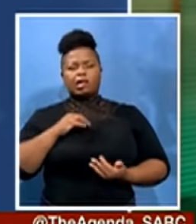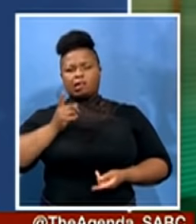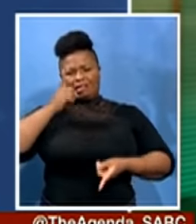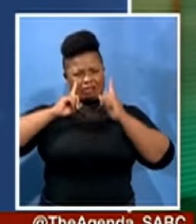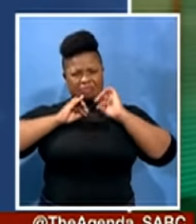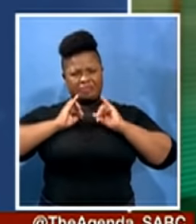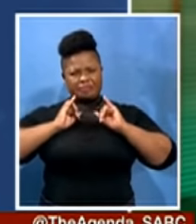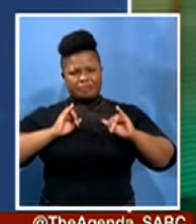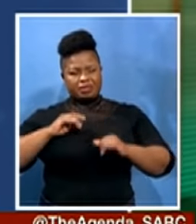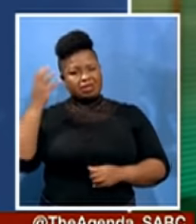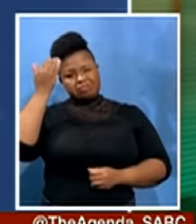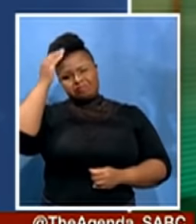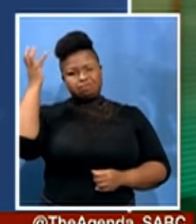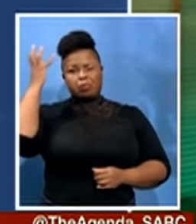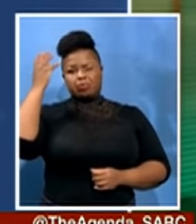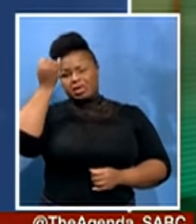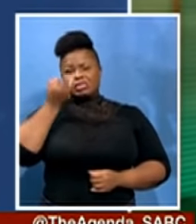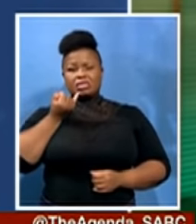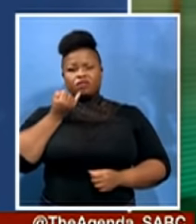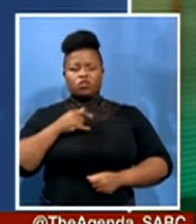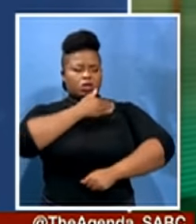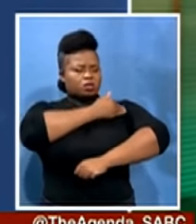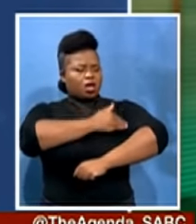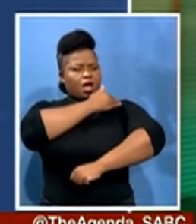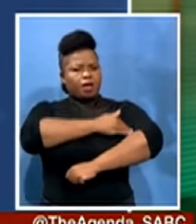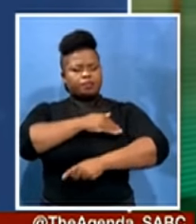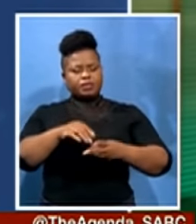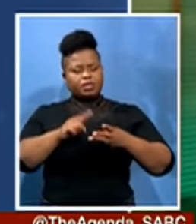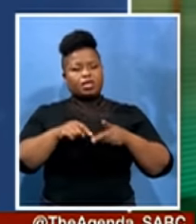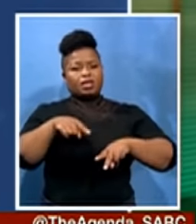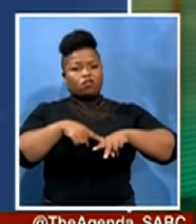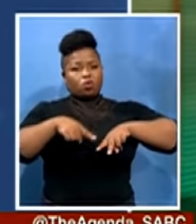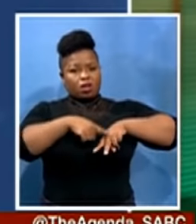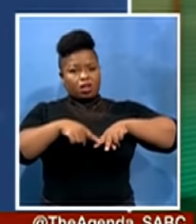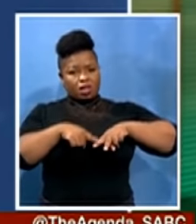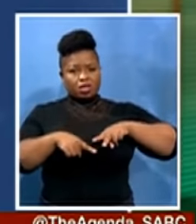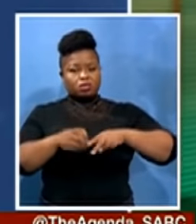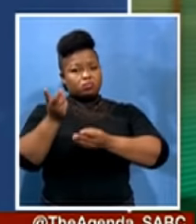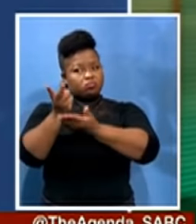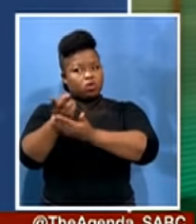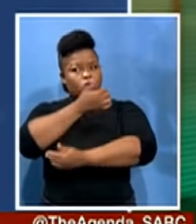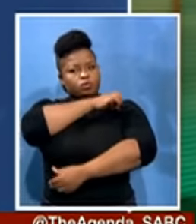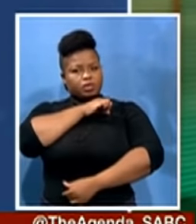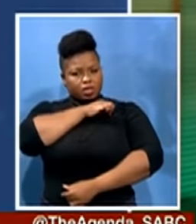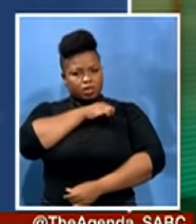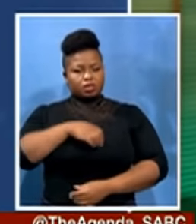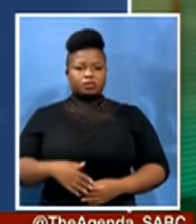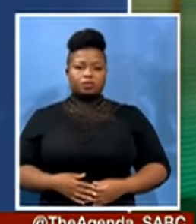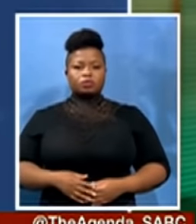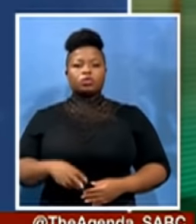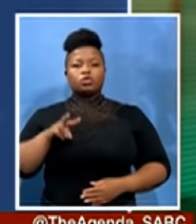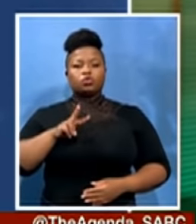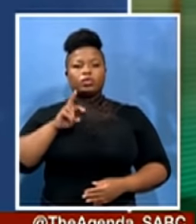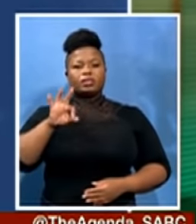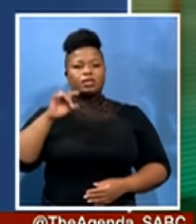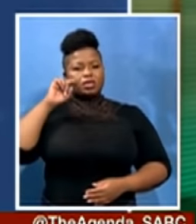injuries to his arms and legs. He remains hospitalized. He has 23 years of service.